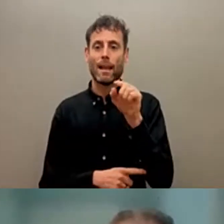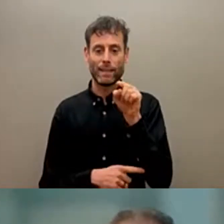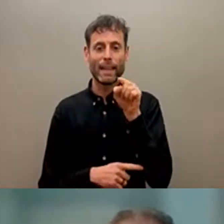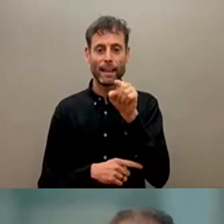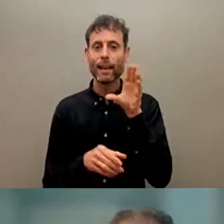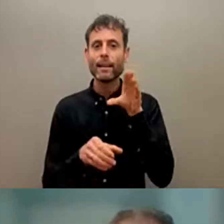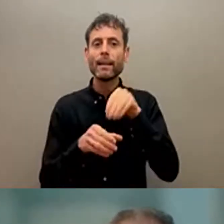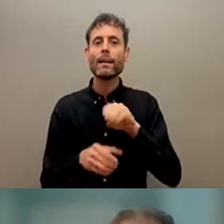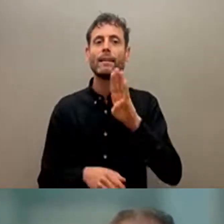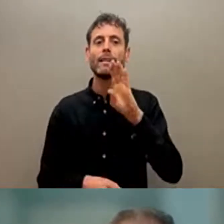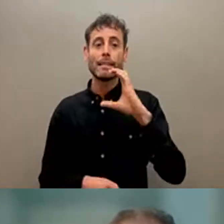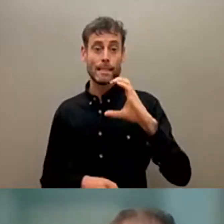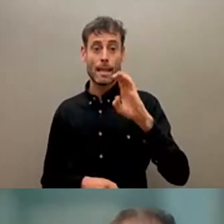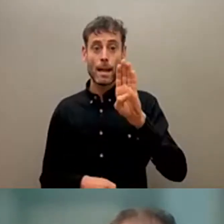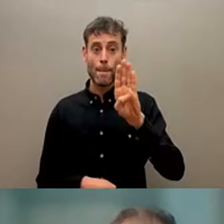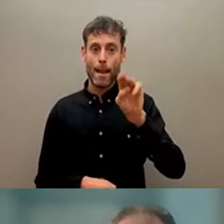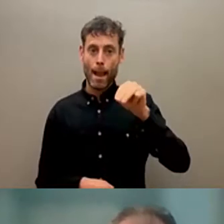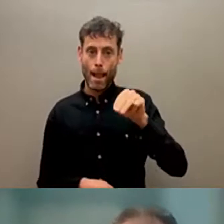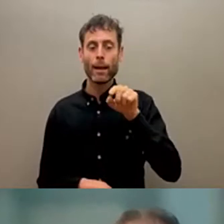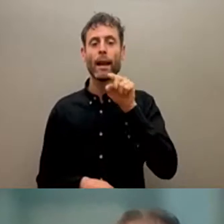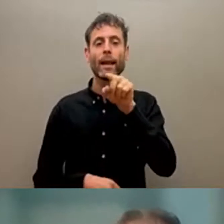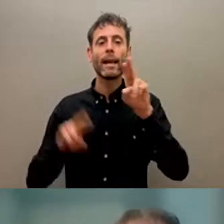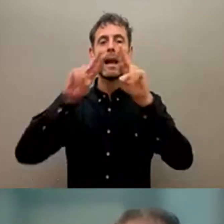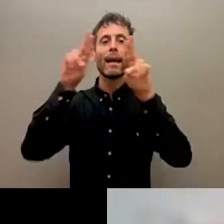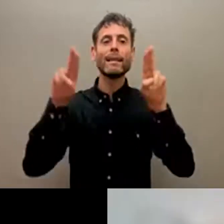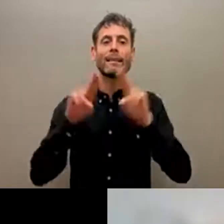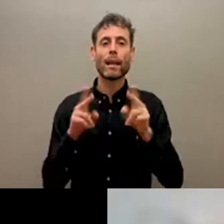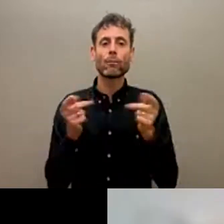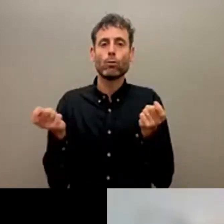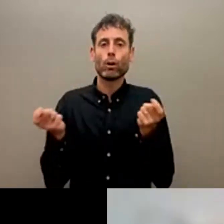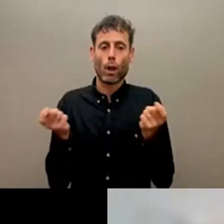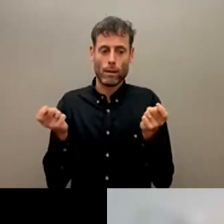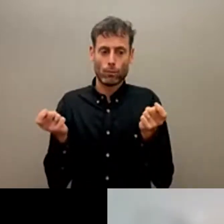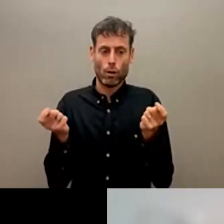in 2016 as the International Director of